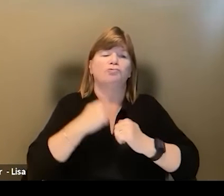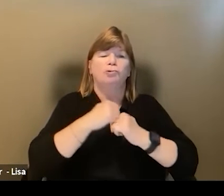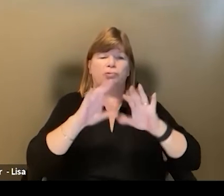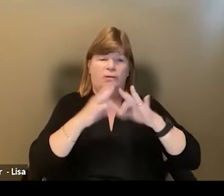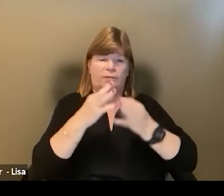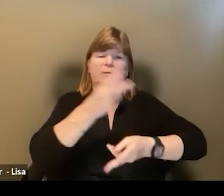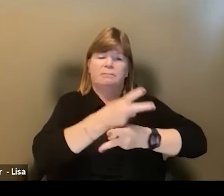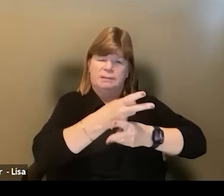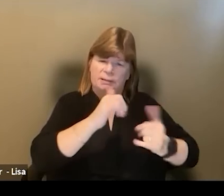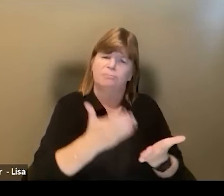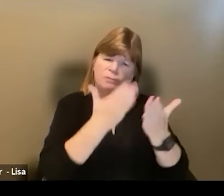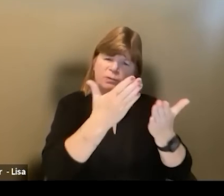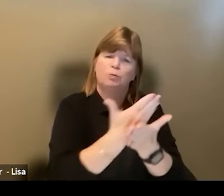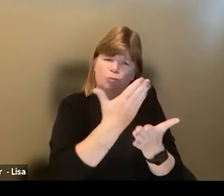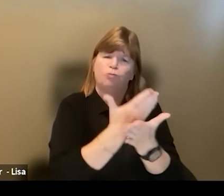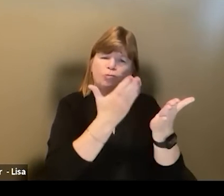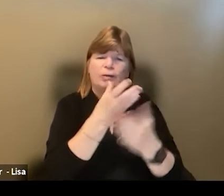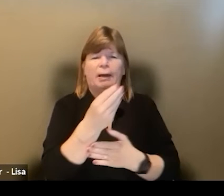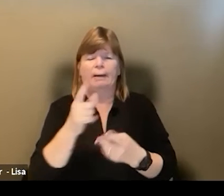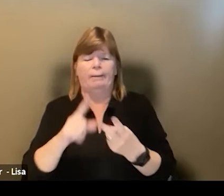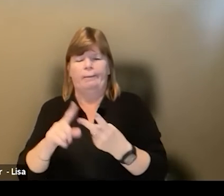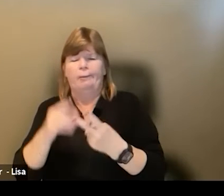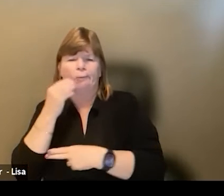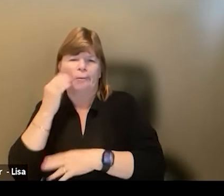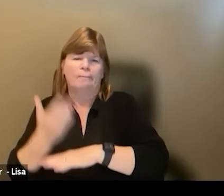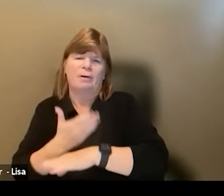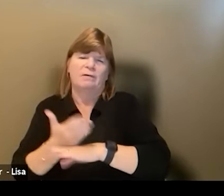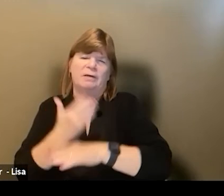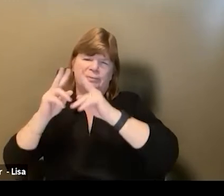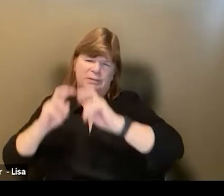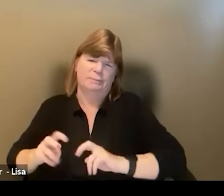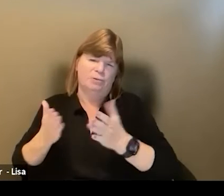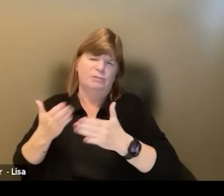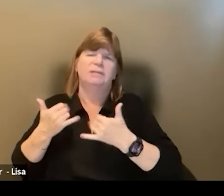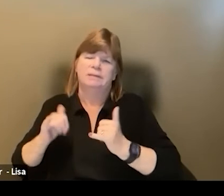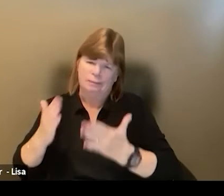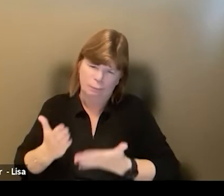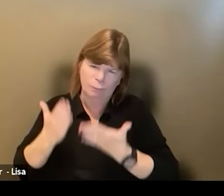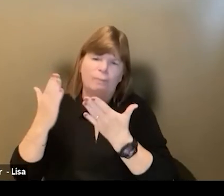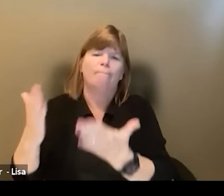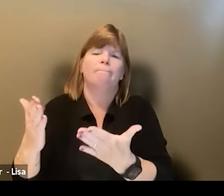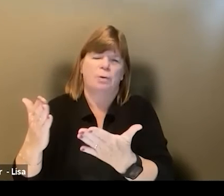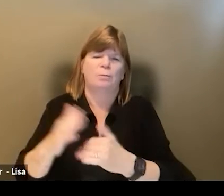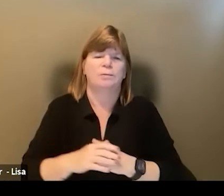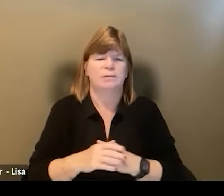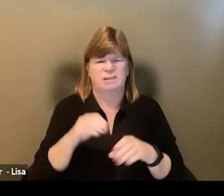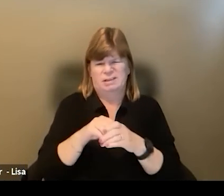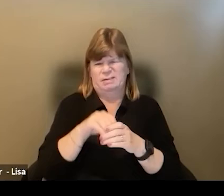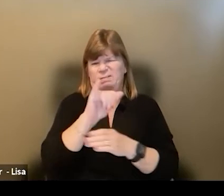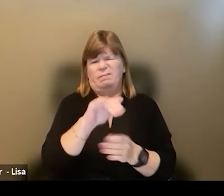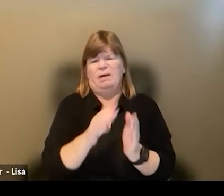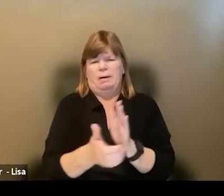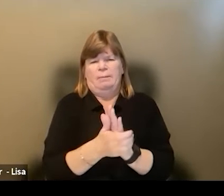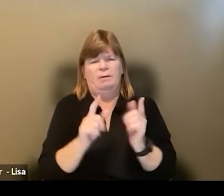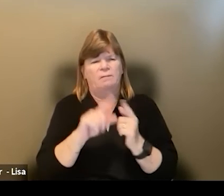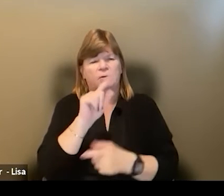is still being proposed as a new service, and the home modification assessment service is also still being proposed in this set of amendments for